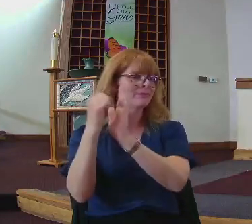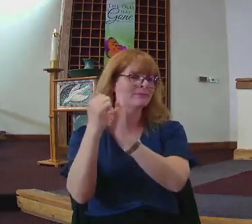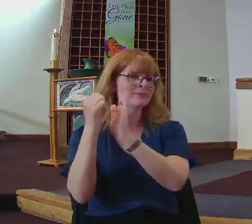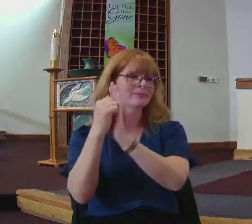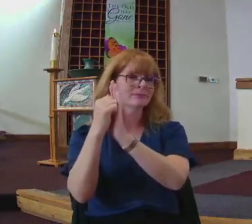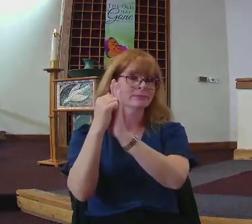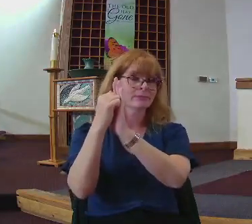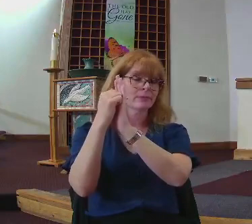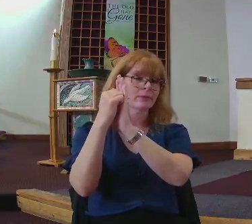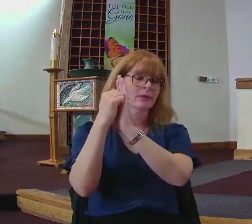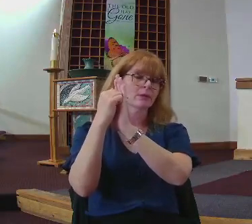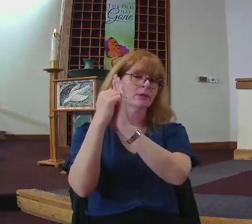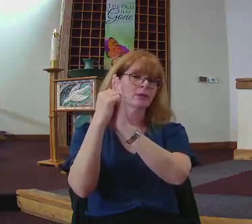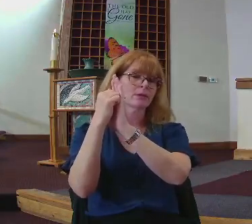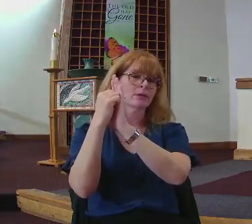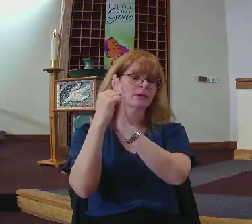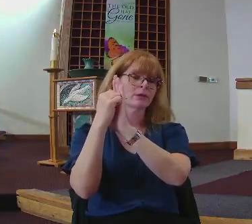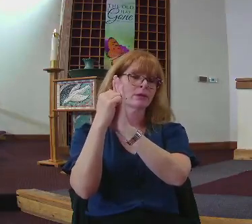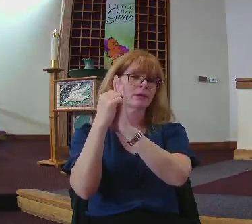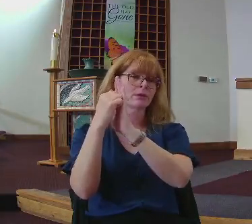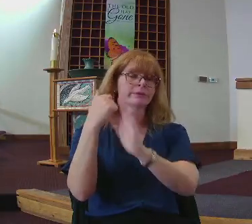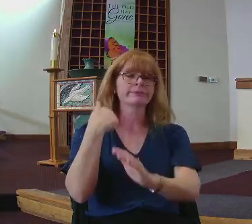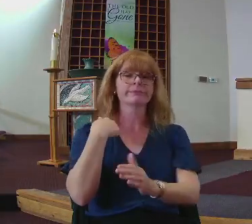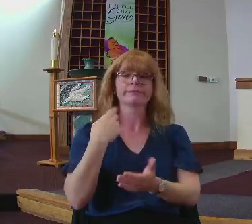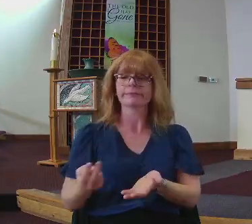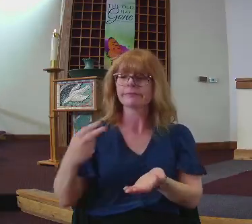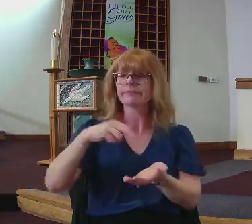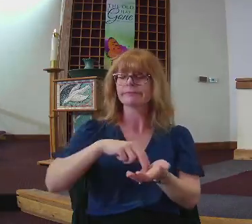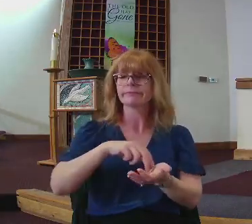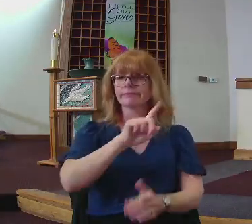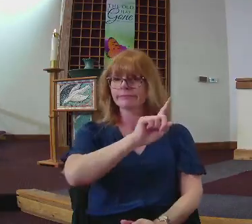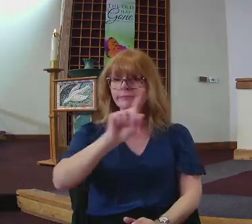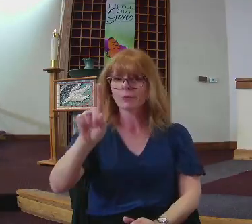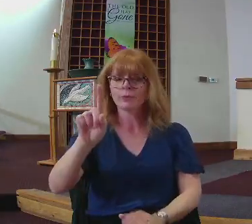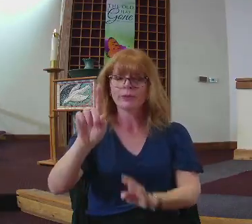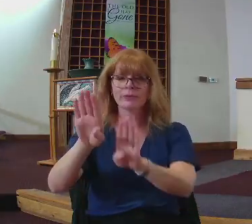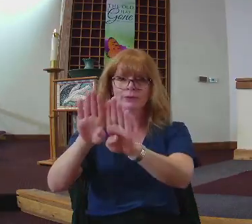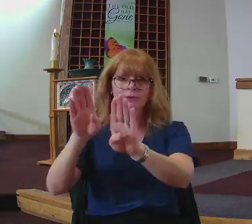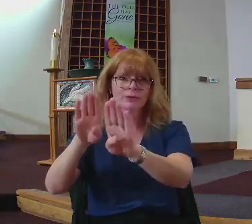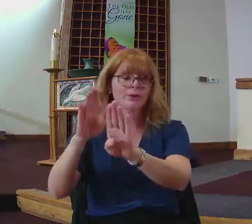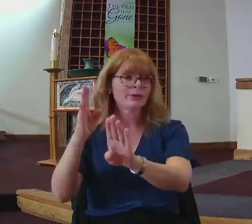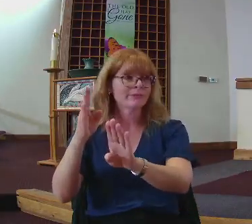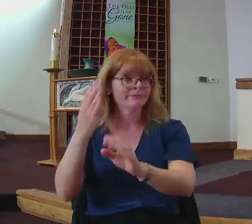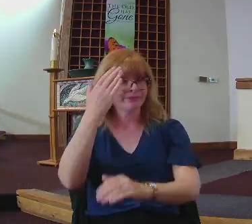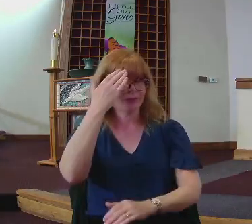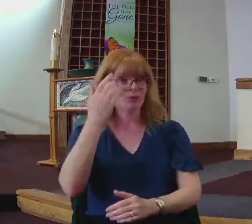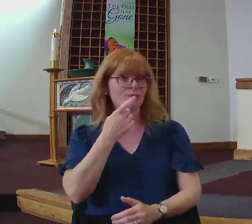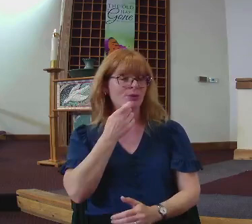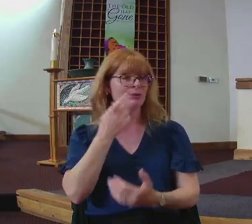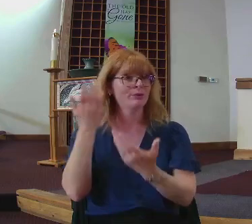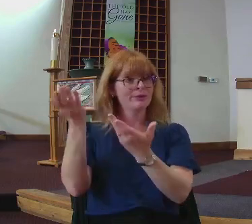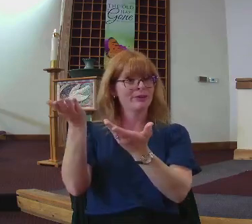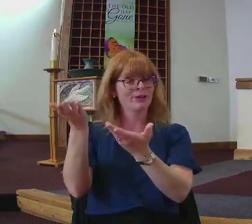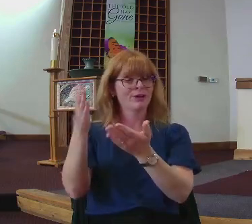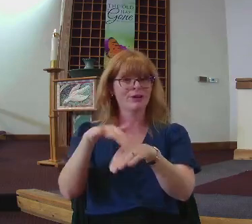a knock on the door. I got up to go answer the door. And do you know who was at the door?